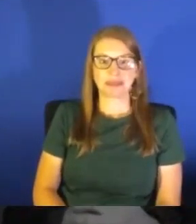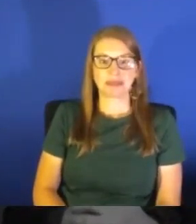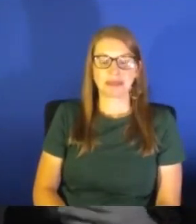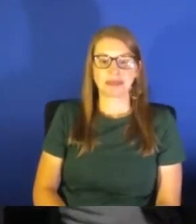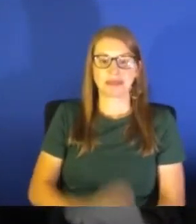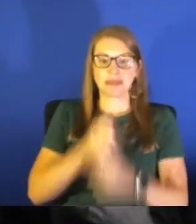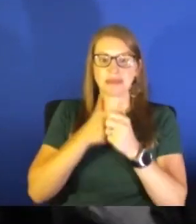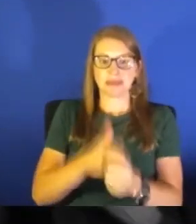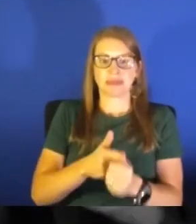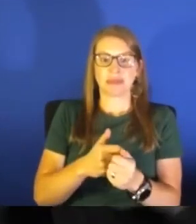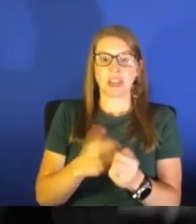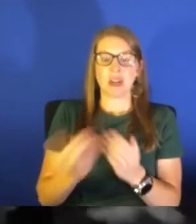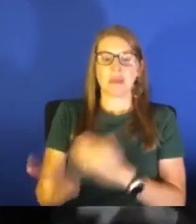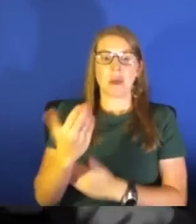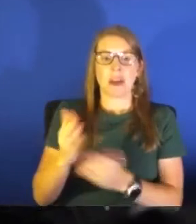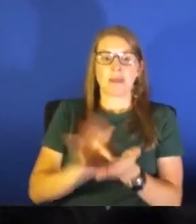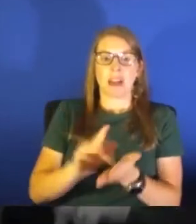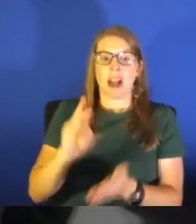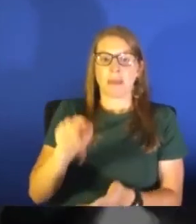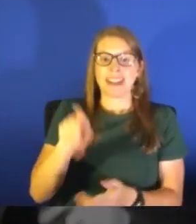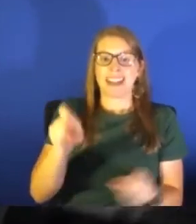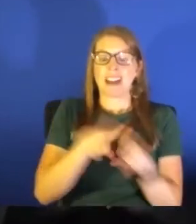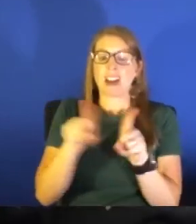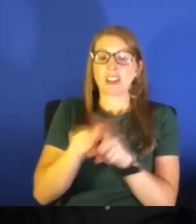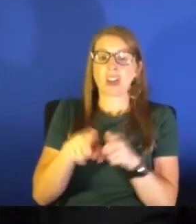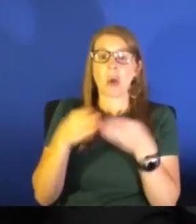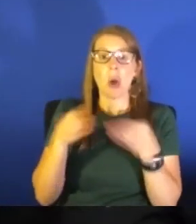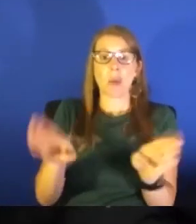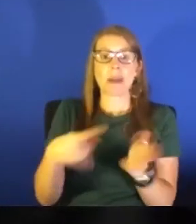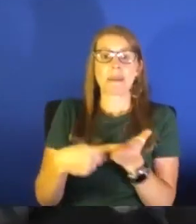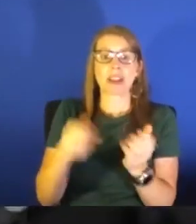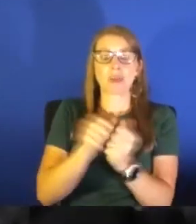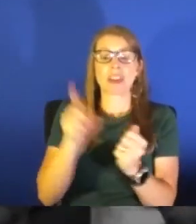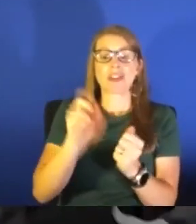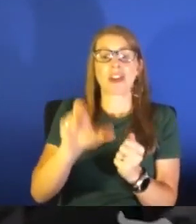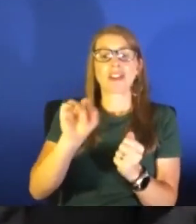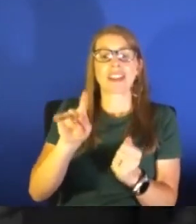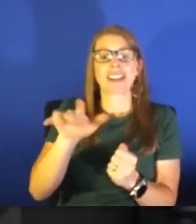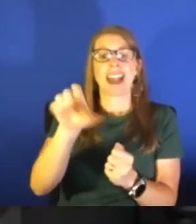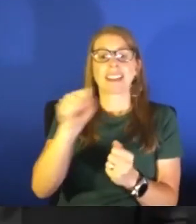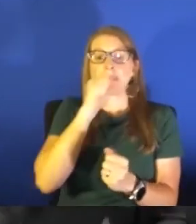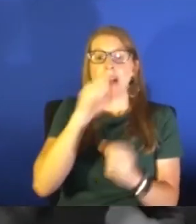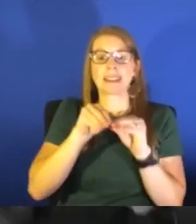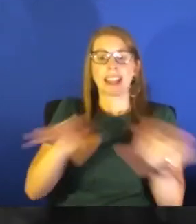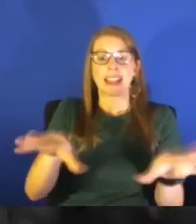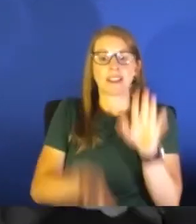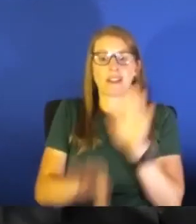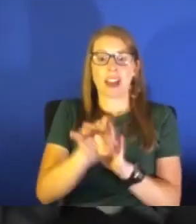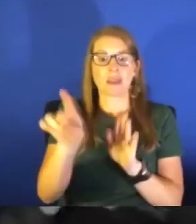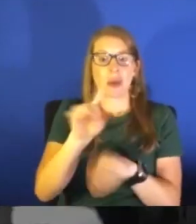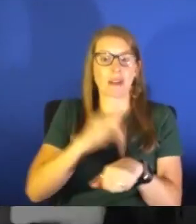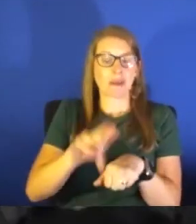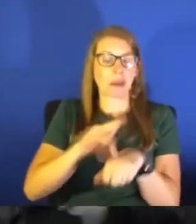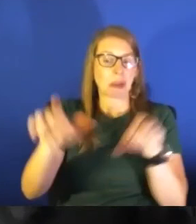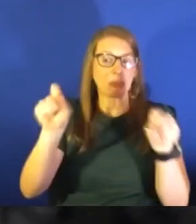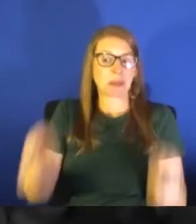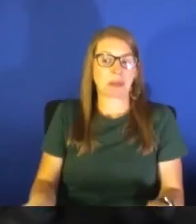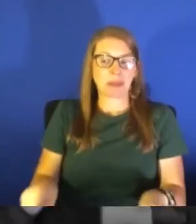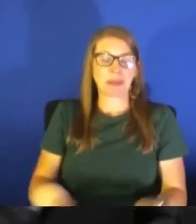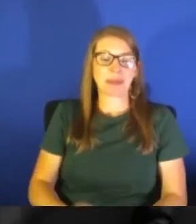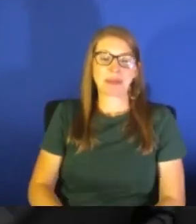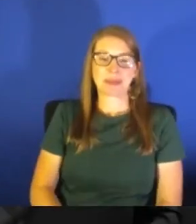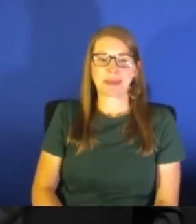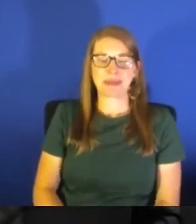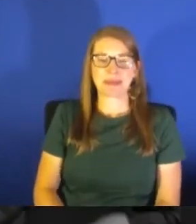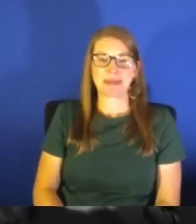Subscribe to our Morning Medical Update and Open Mics with Dr. Stites podcasts. Now, everywhere podcasts are available.